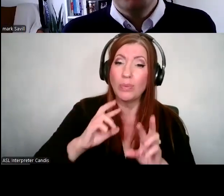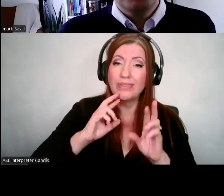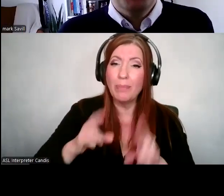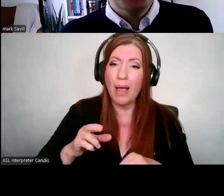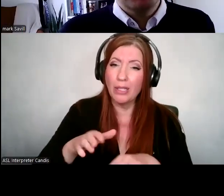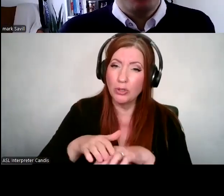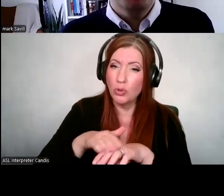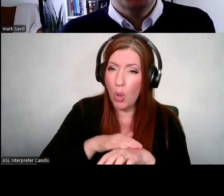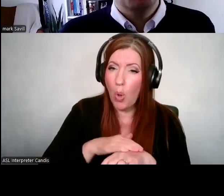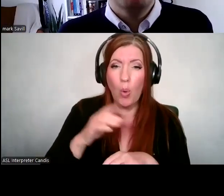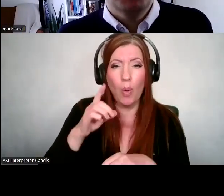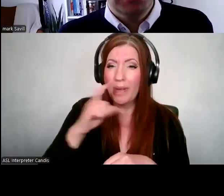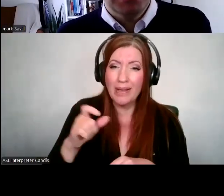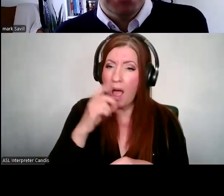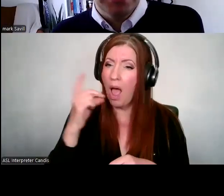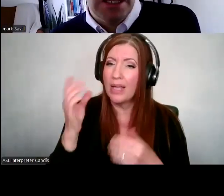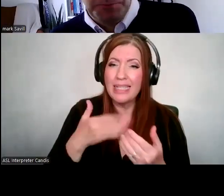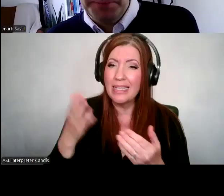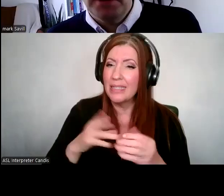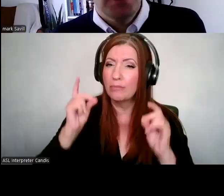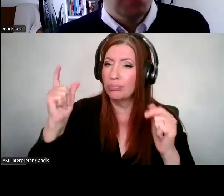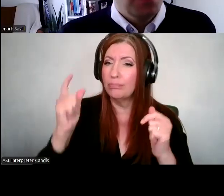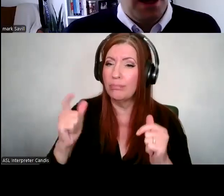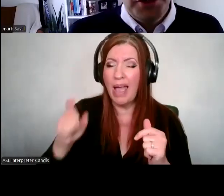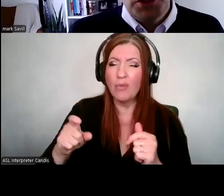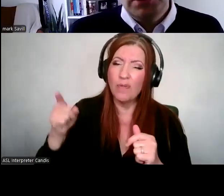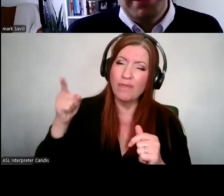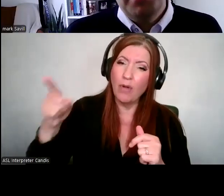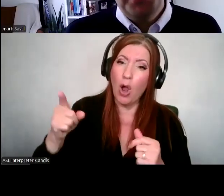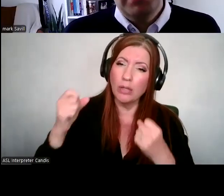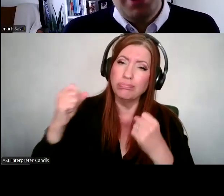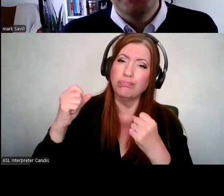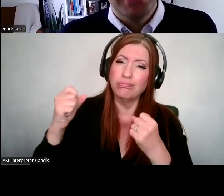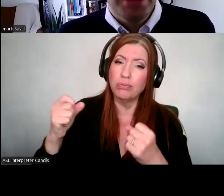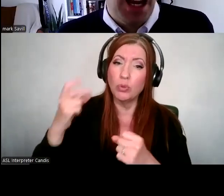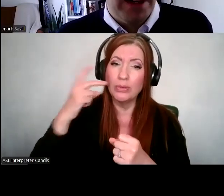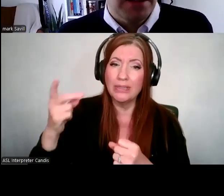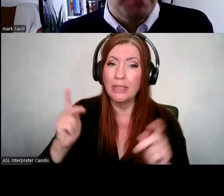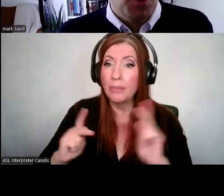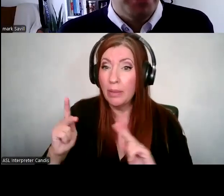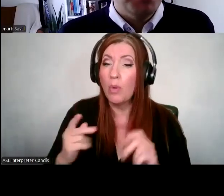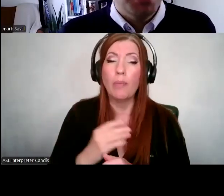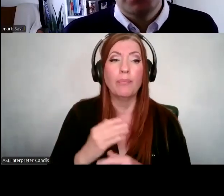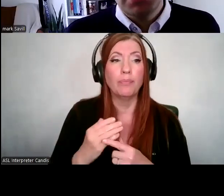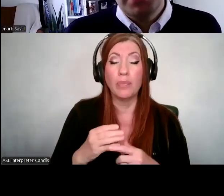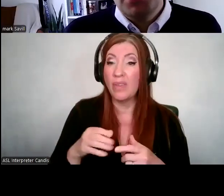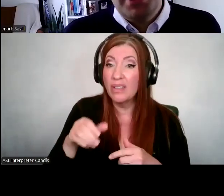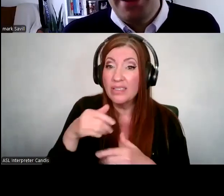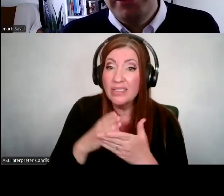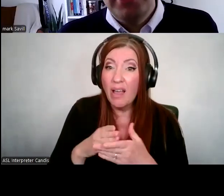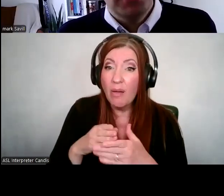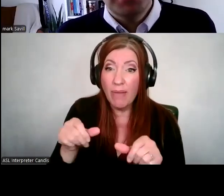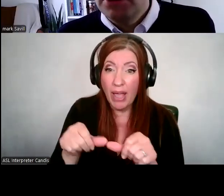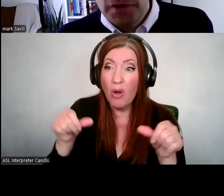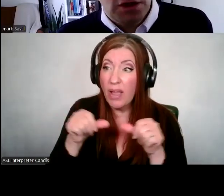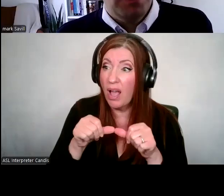or the inefficiencies of having to drive long distances to see people. Others talked about kind of isolated areas that can be quite dangerous if they don't